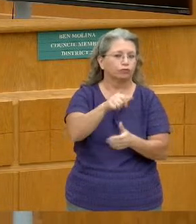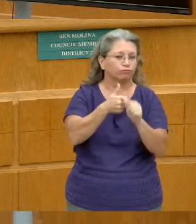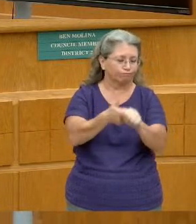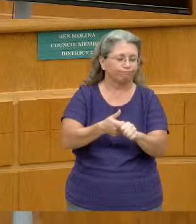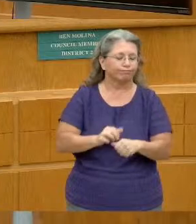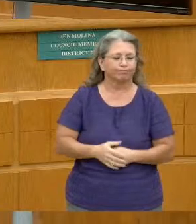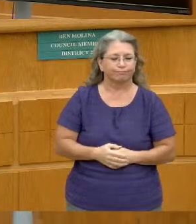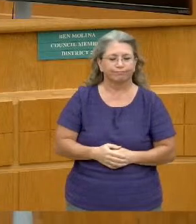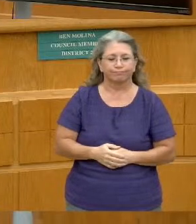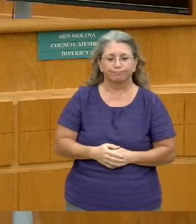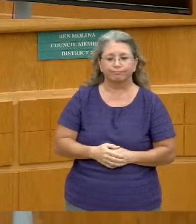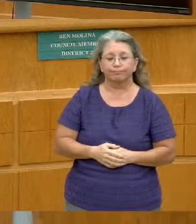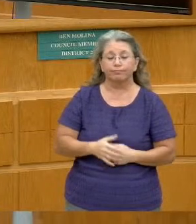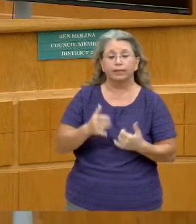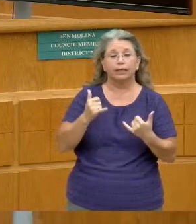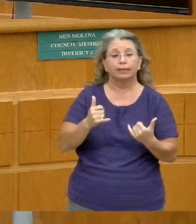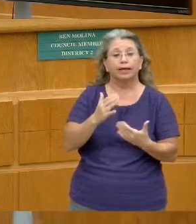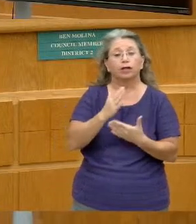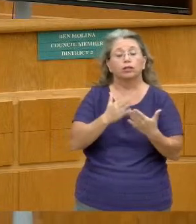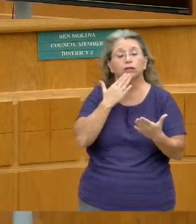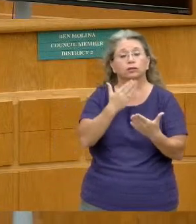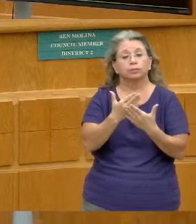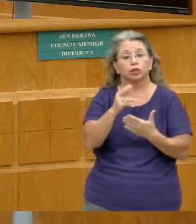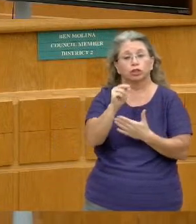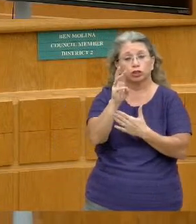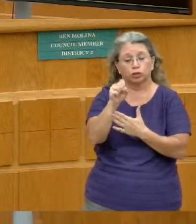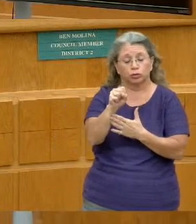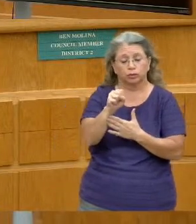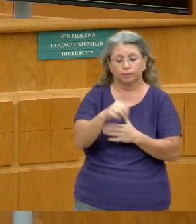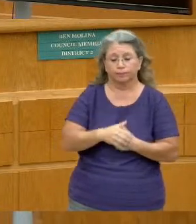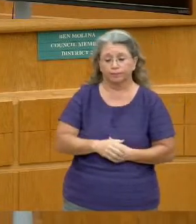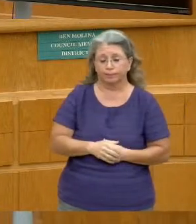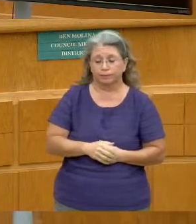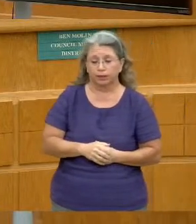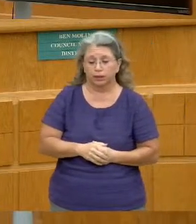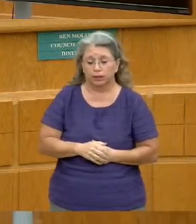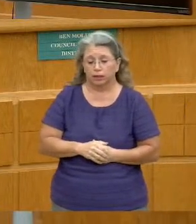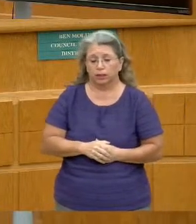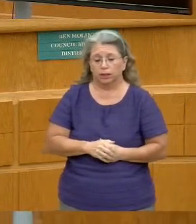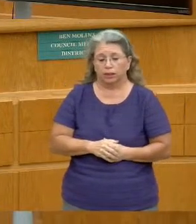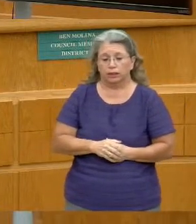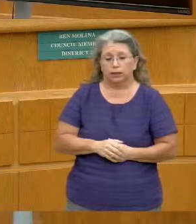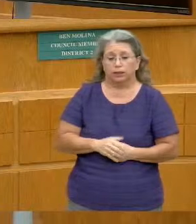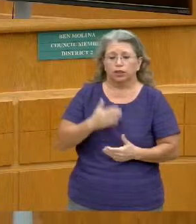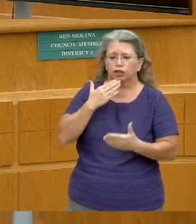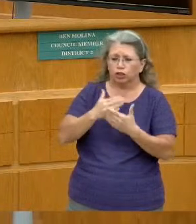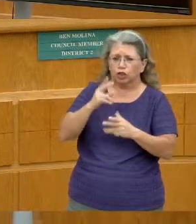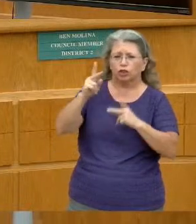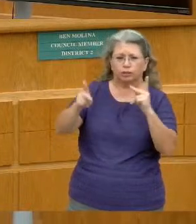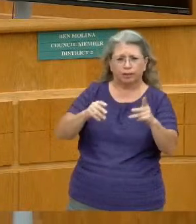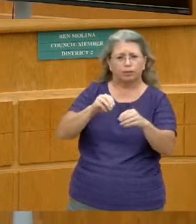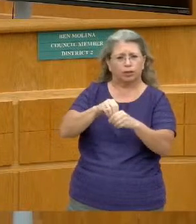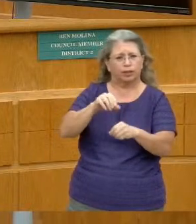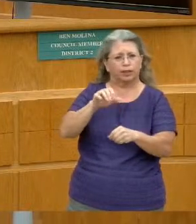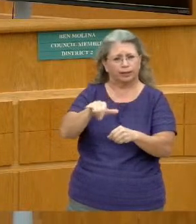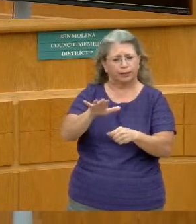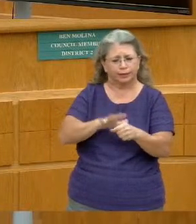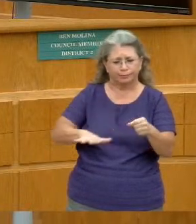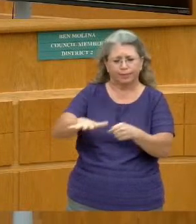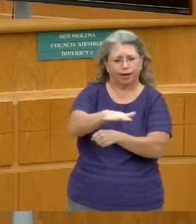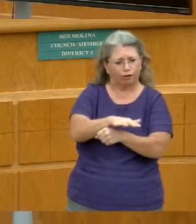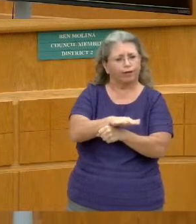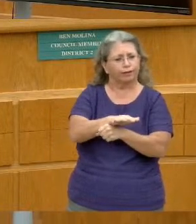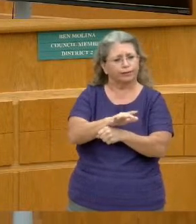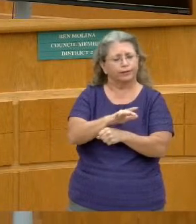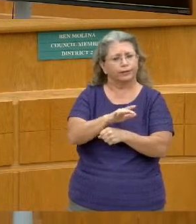Some good news is that while this is going on, the goodness of our people in the Coastal Bend has continued to show itself